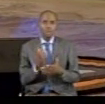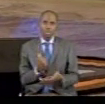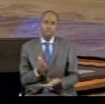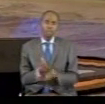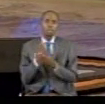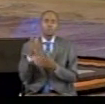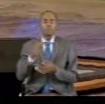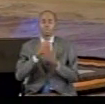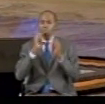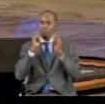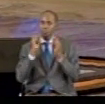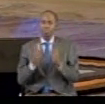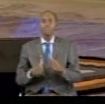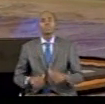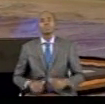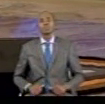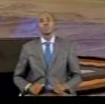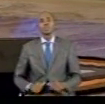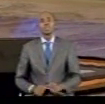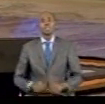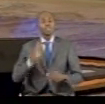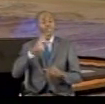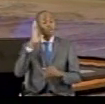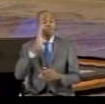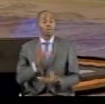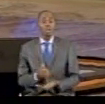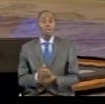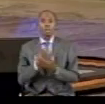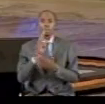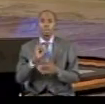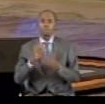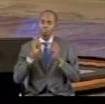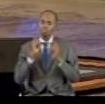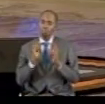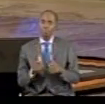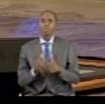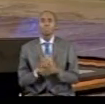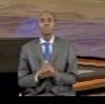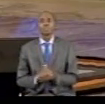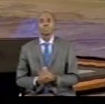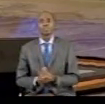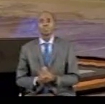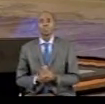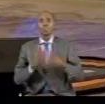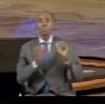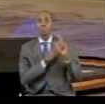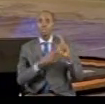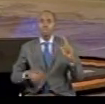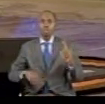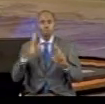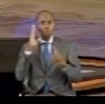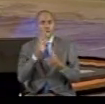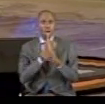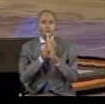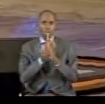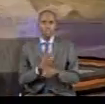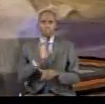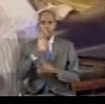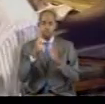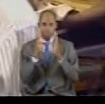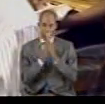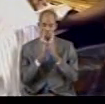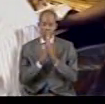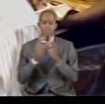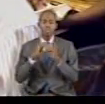speedily. He will avenge them speedily. The Lord will answer your prayer